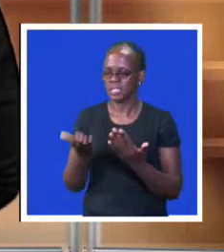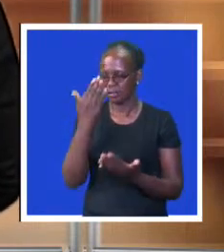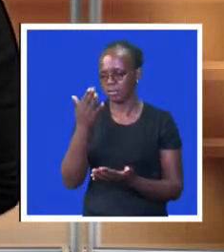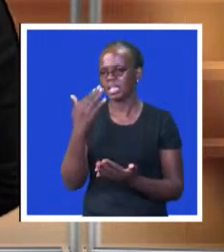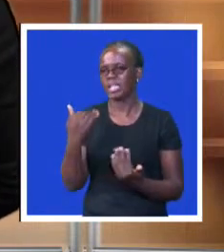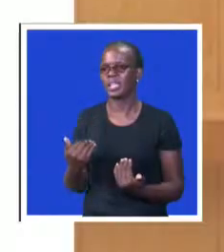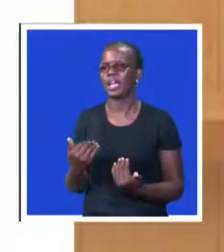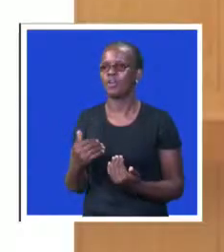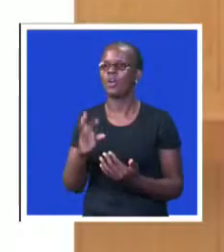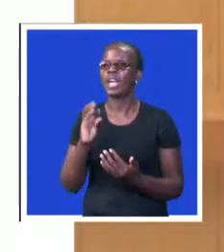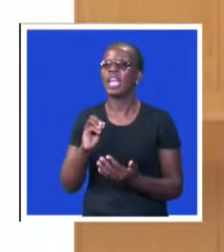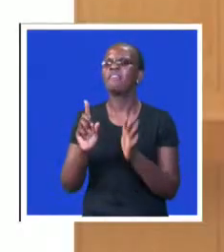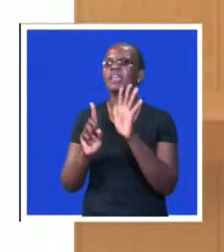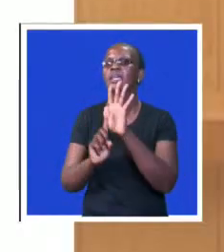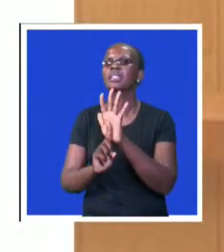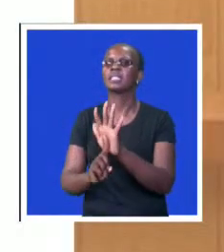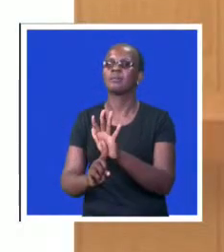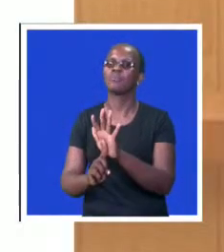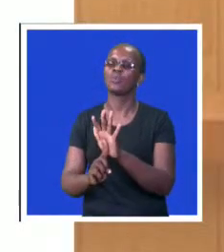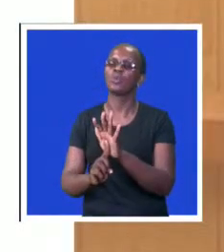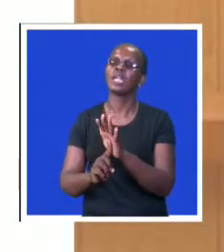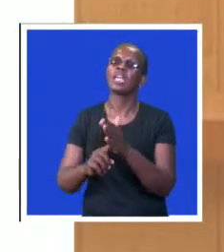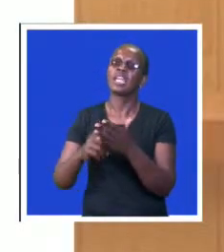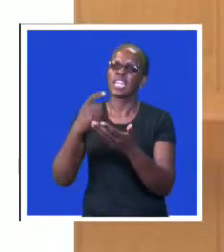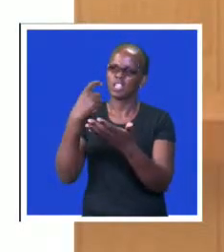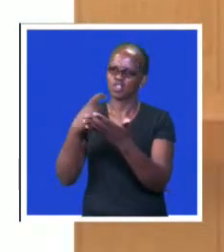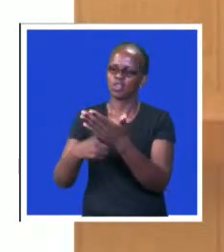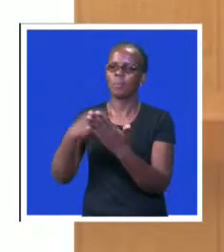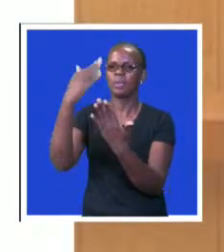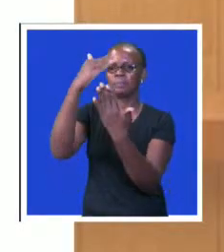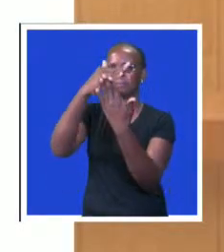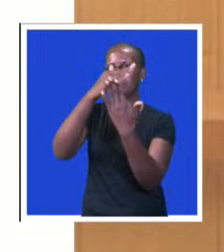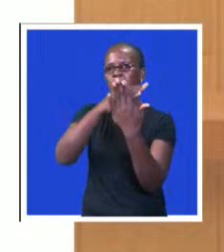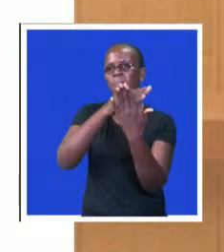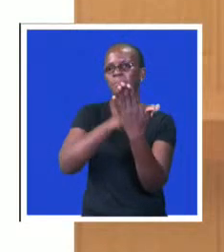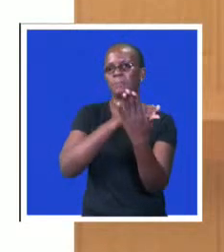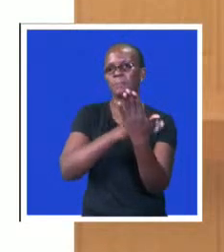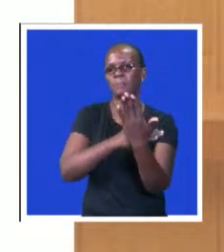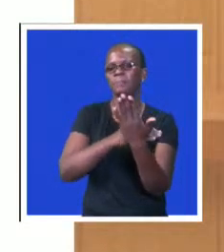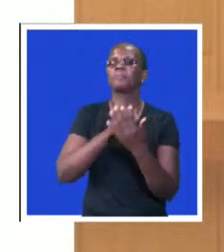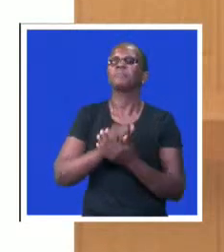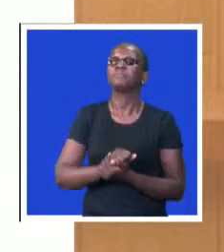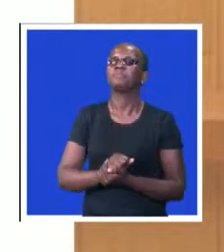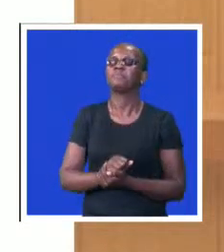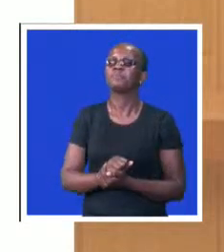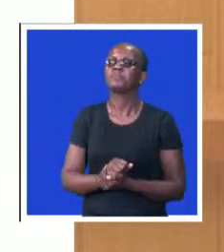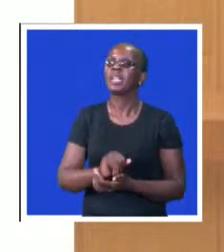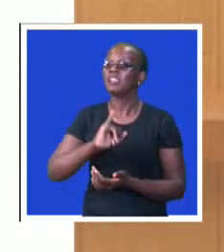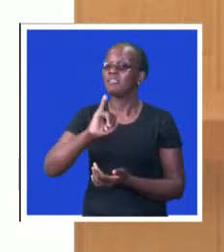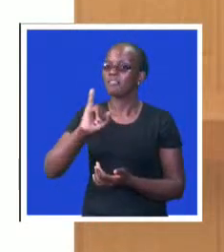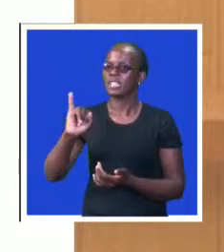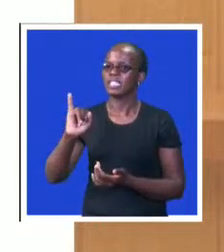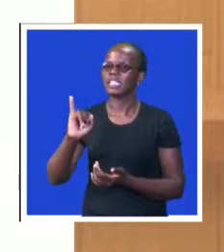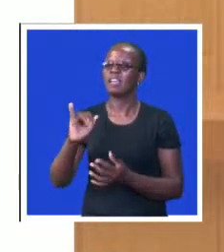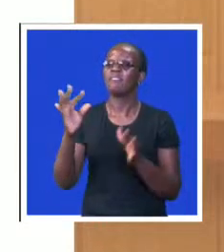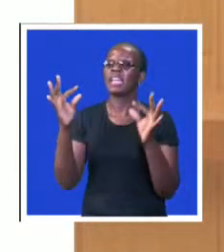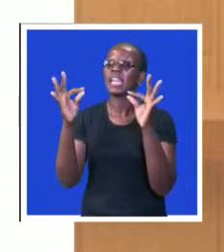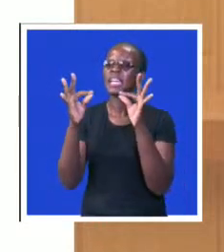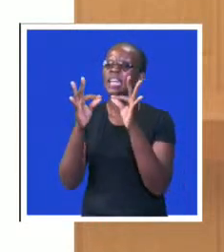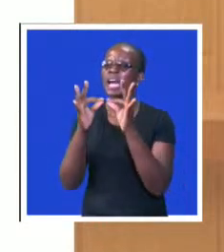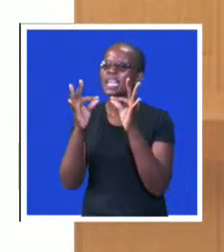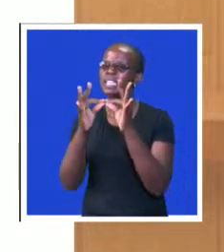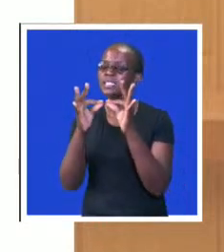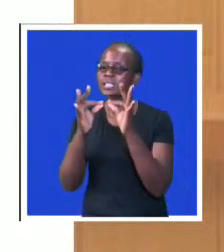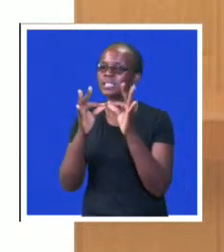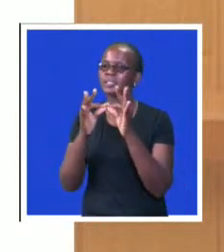we have an example of a shopping list. First, we have made the example of the shopping list. We have